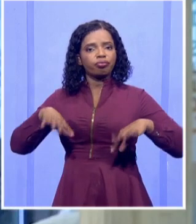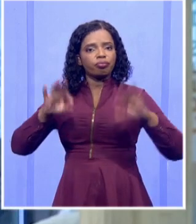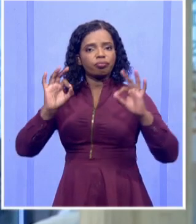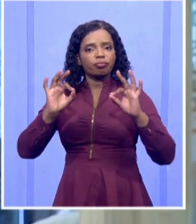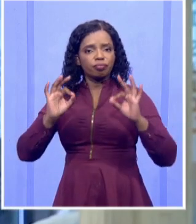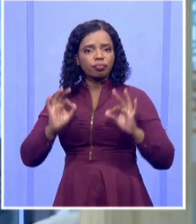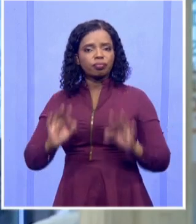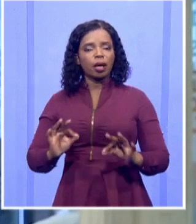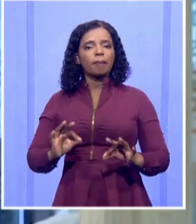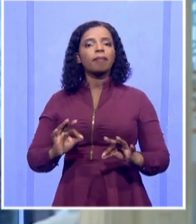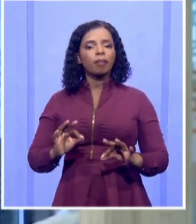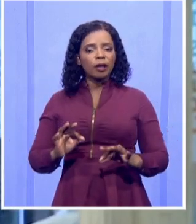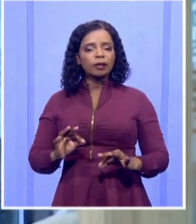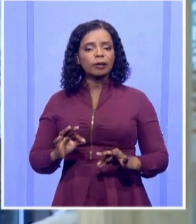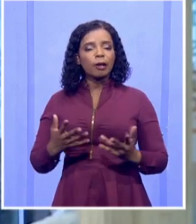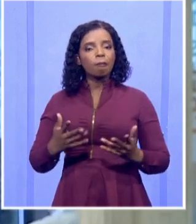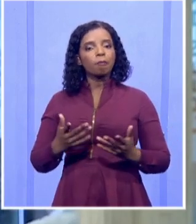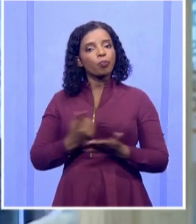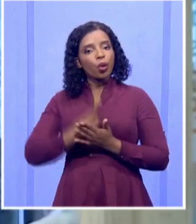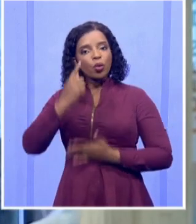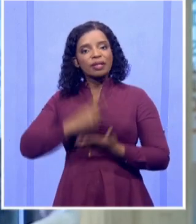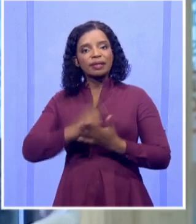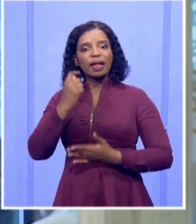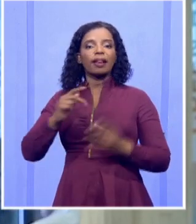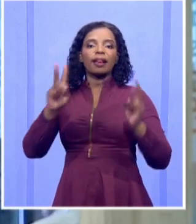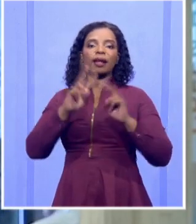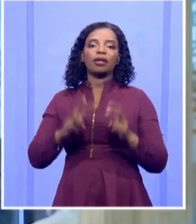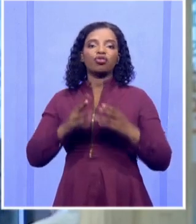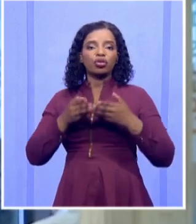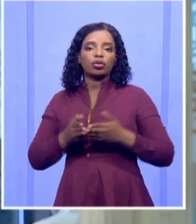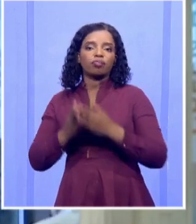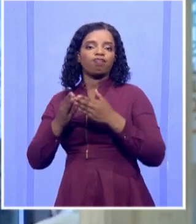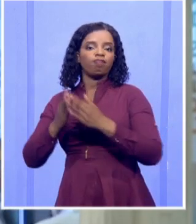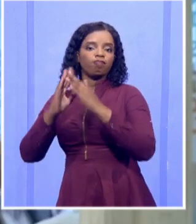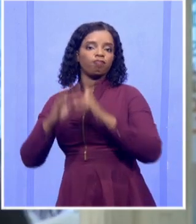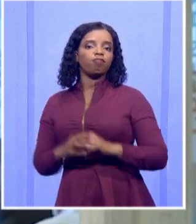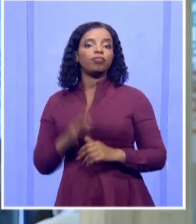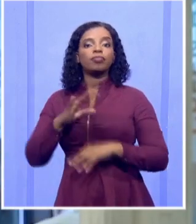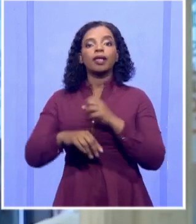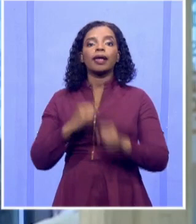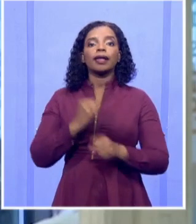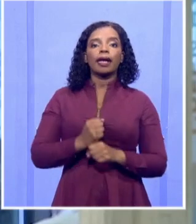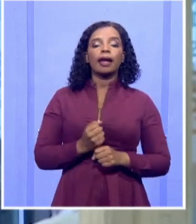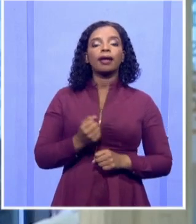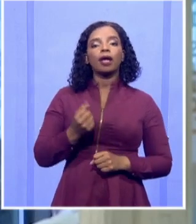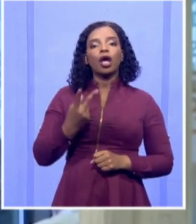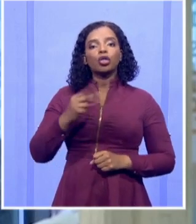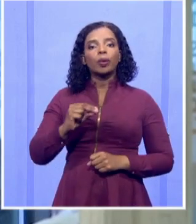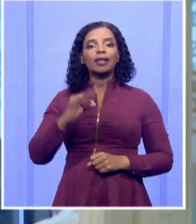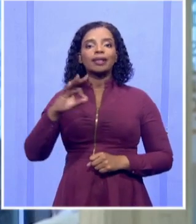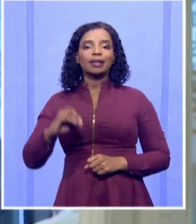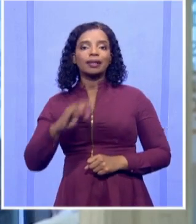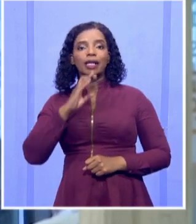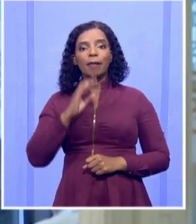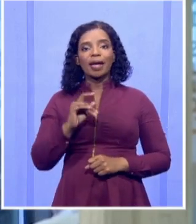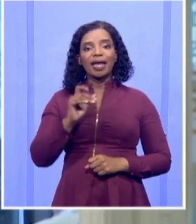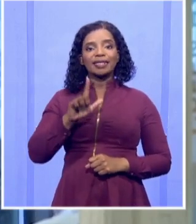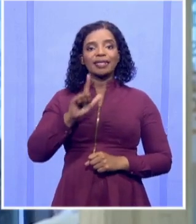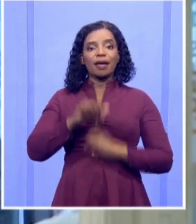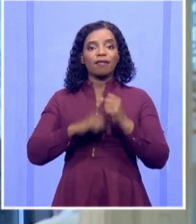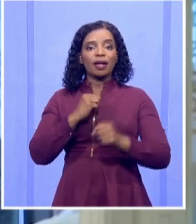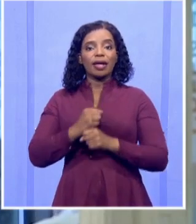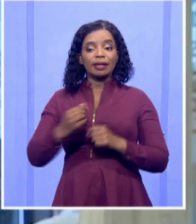commercially at export markets. So by 2030, which is just 7 years away, we need to have